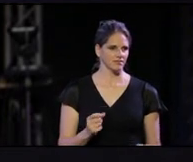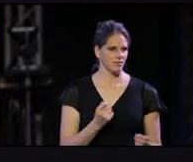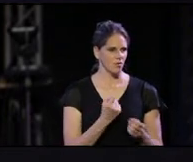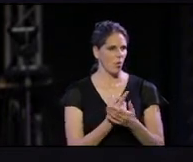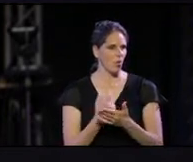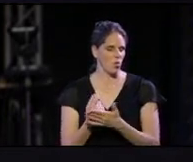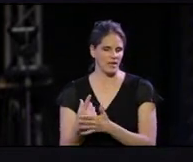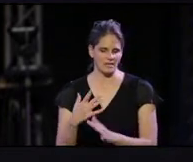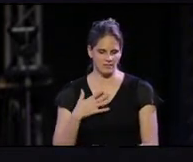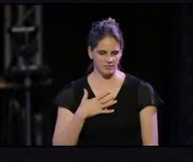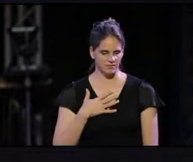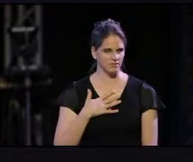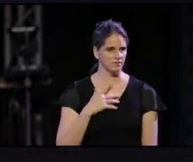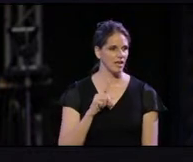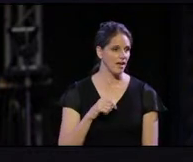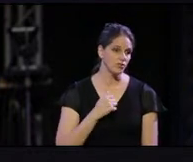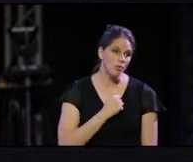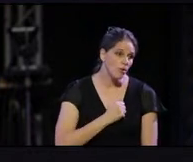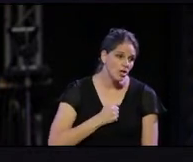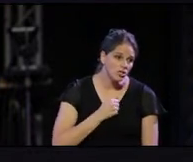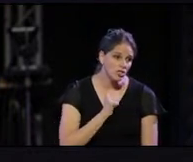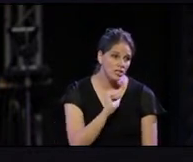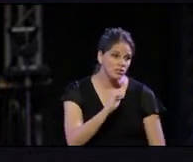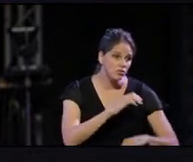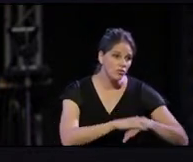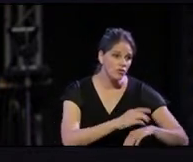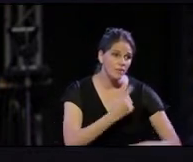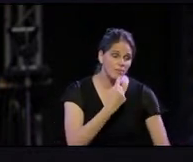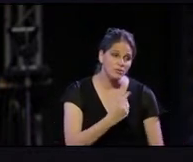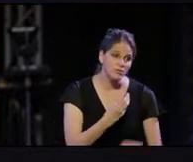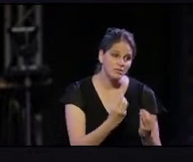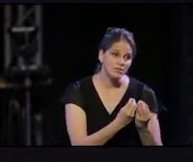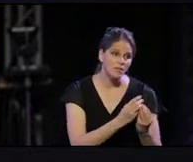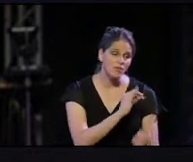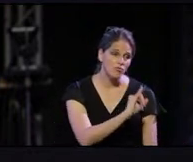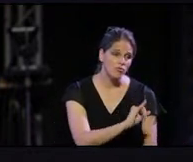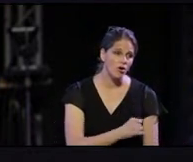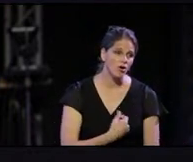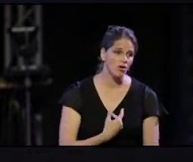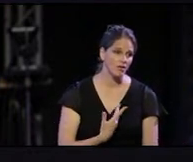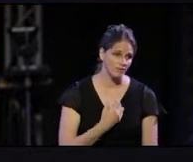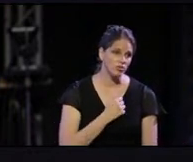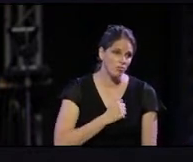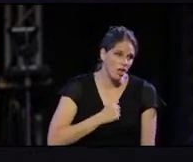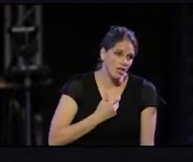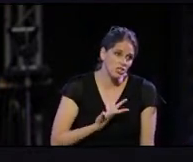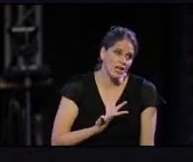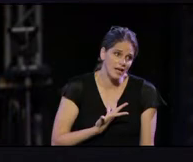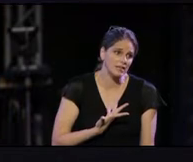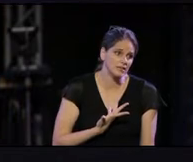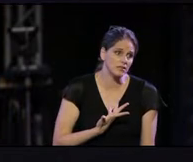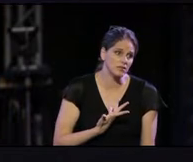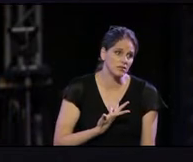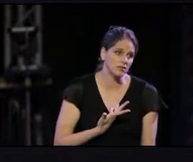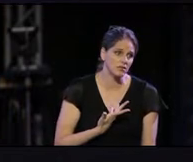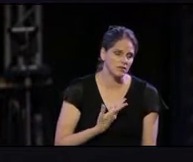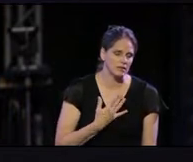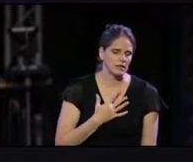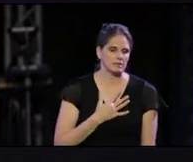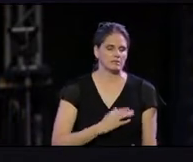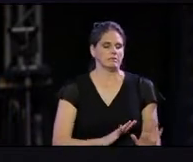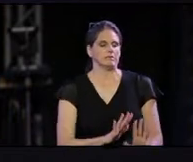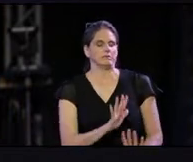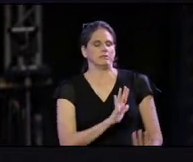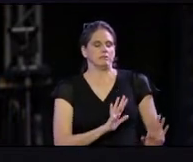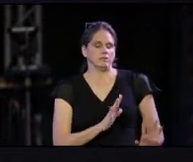That moment where you have to apologize to a friend because you said something. That moment that you actually would rather avoid.